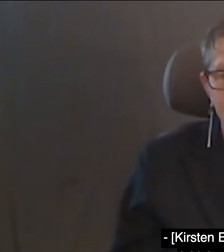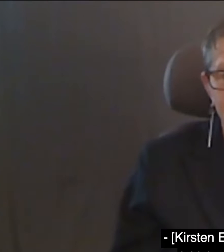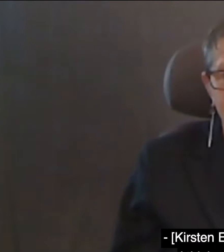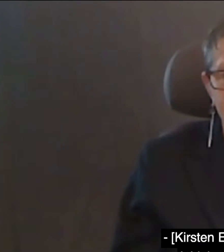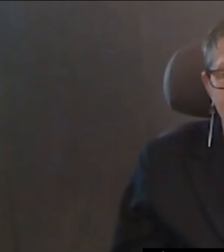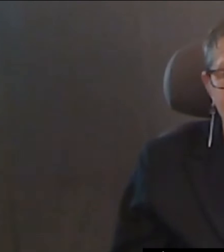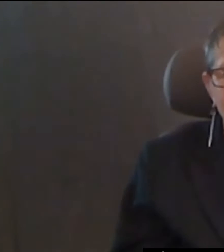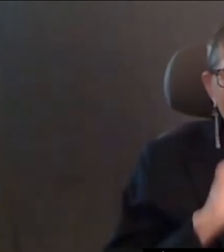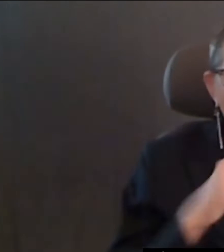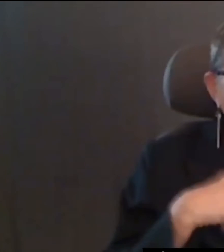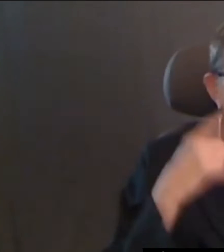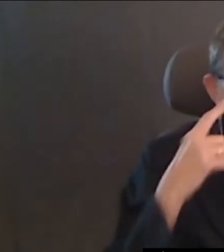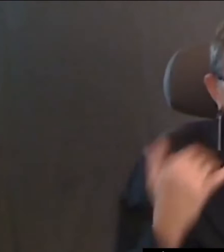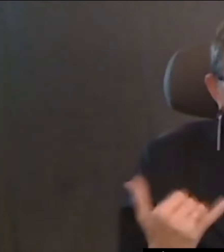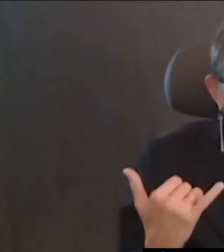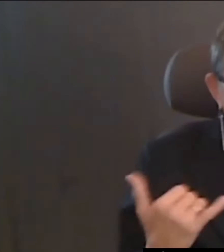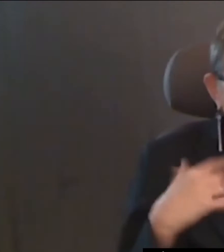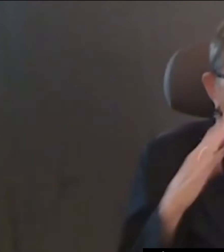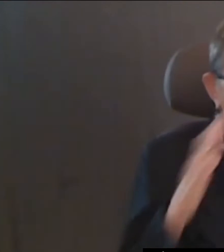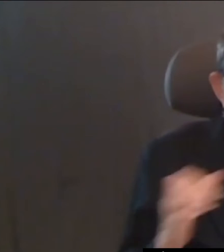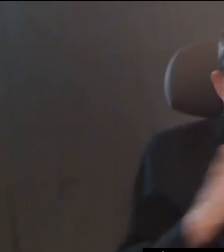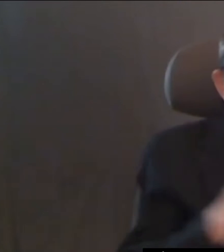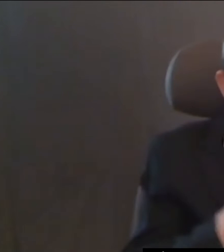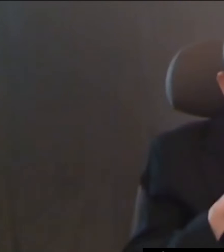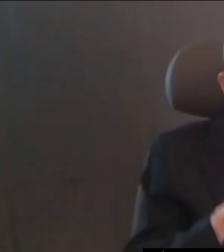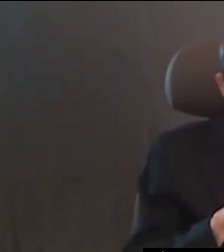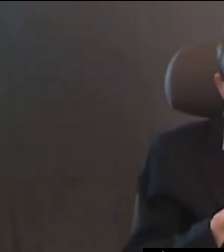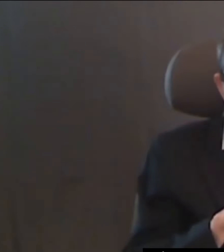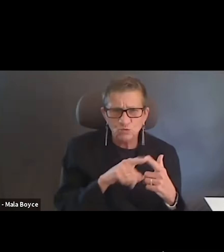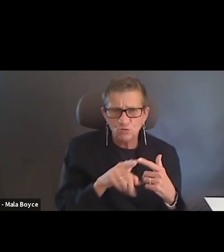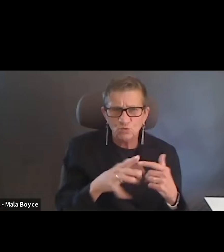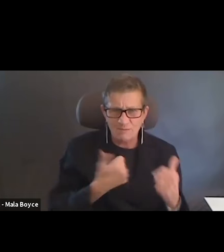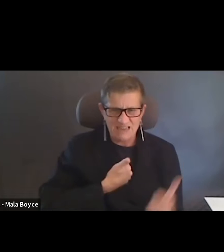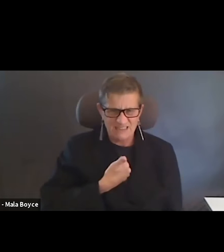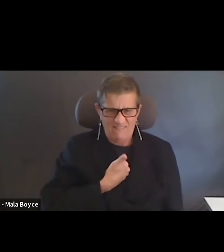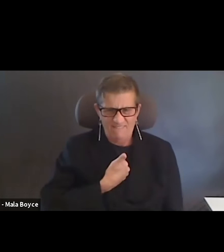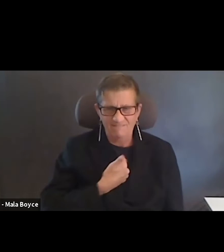Actually, I think at this point, we're going to go back to myself.